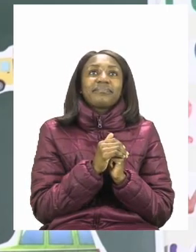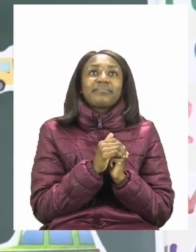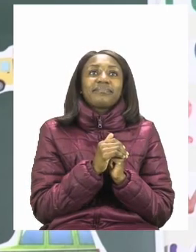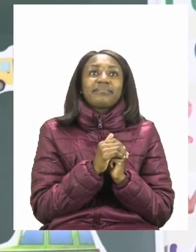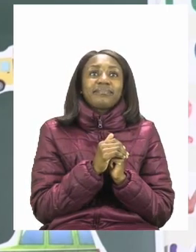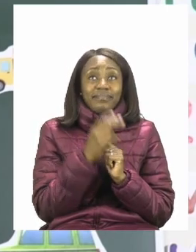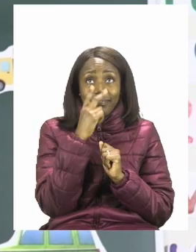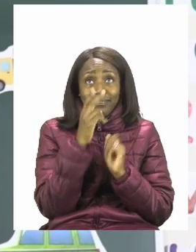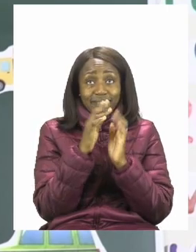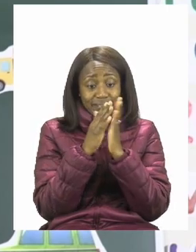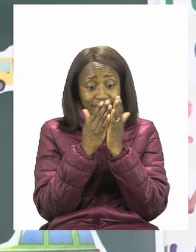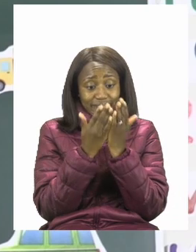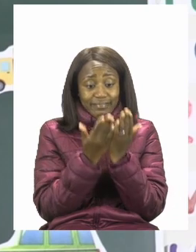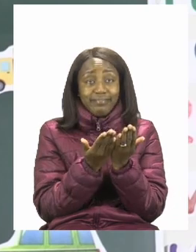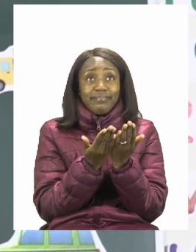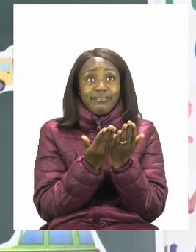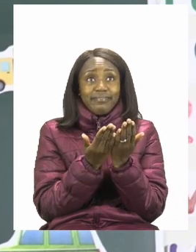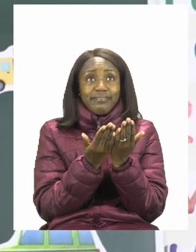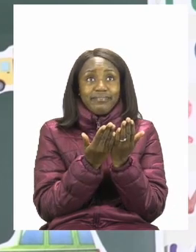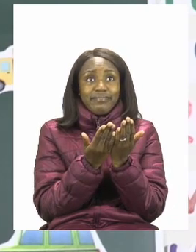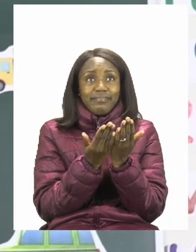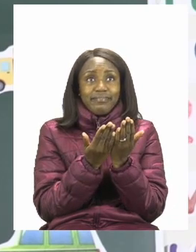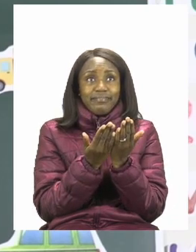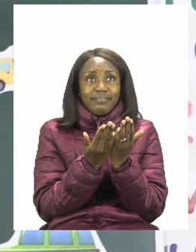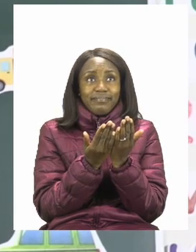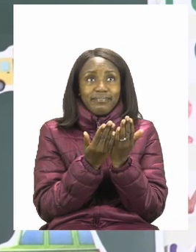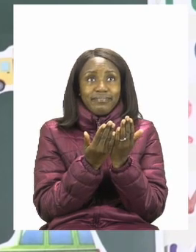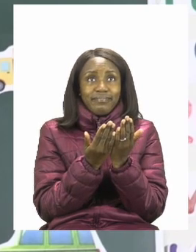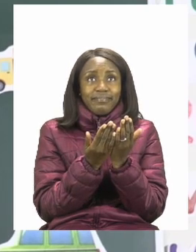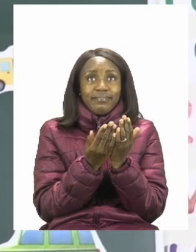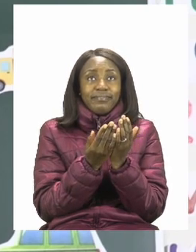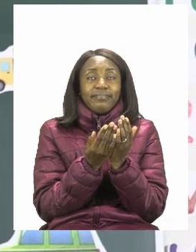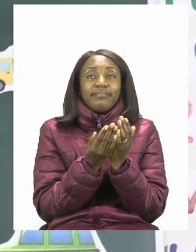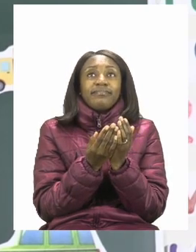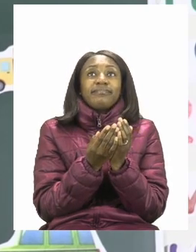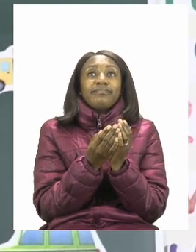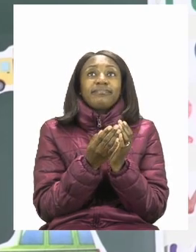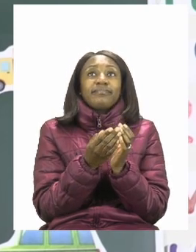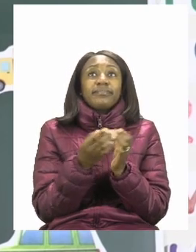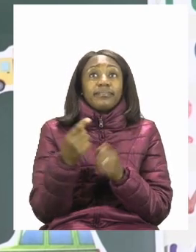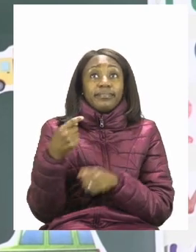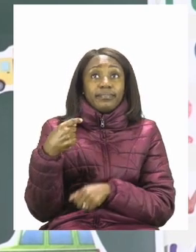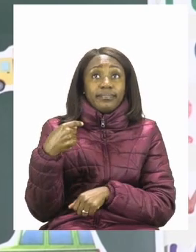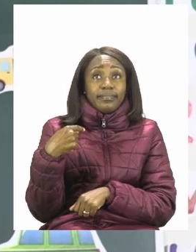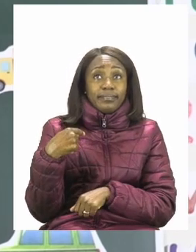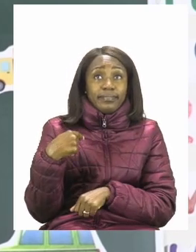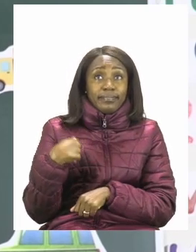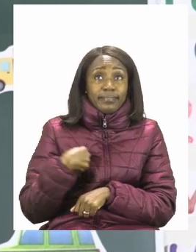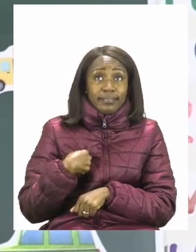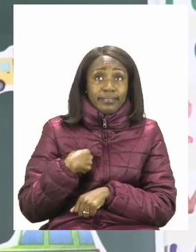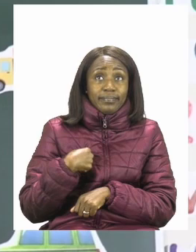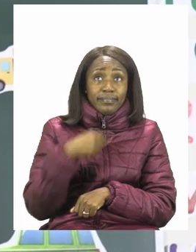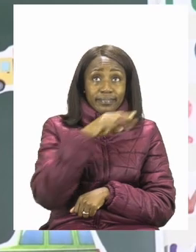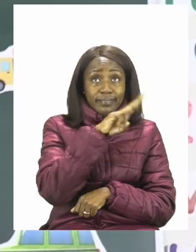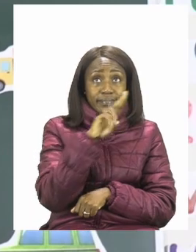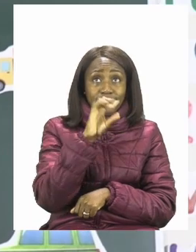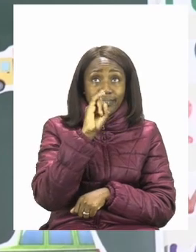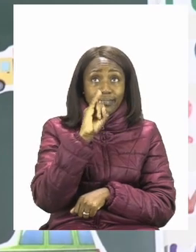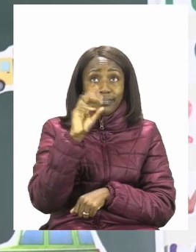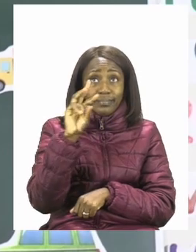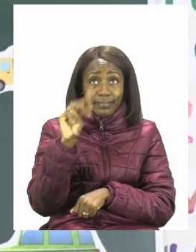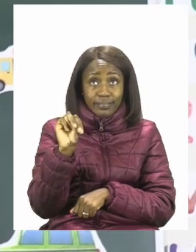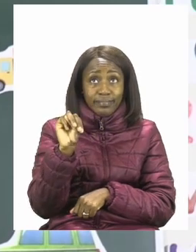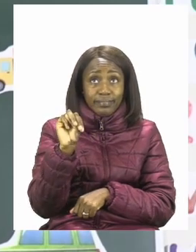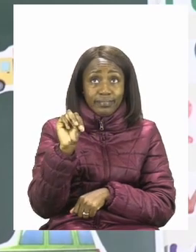booklet, it says that him, the word him, so all the